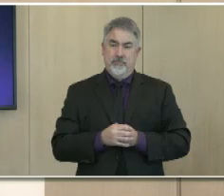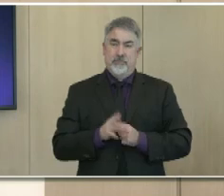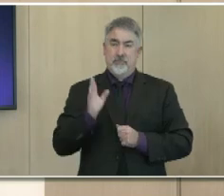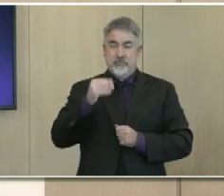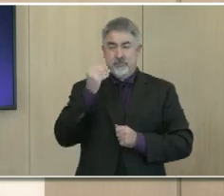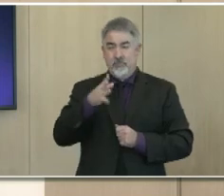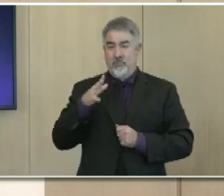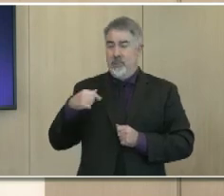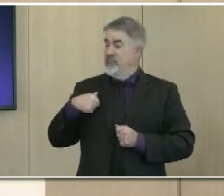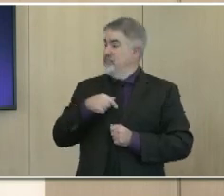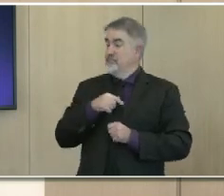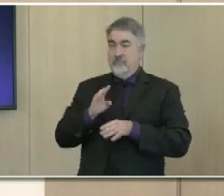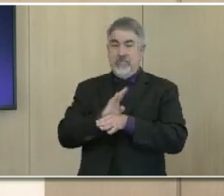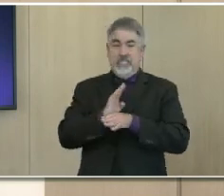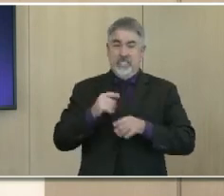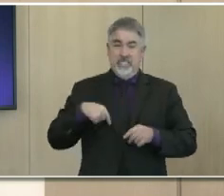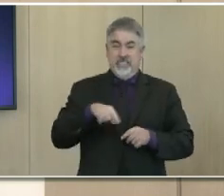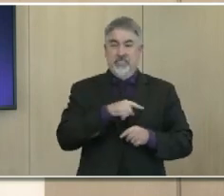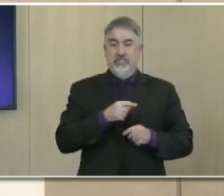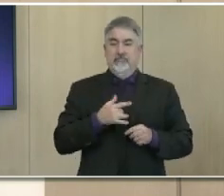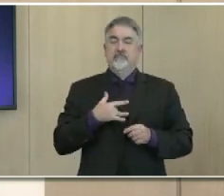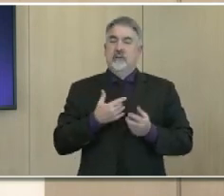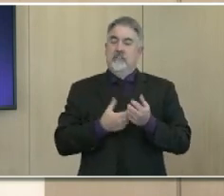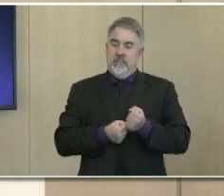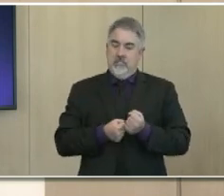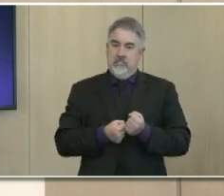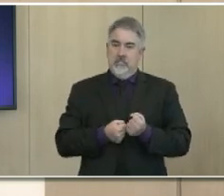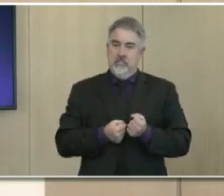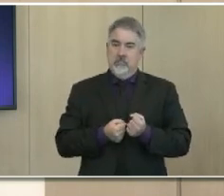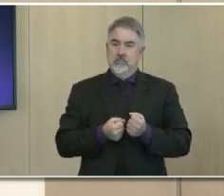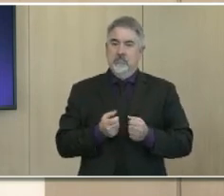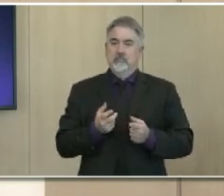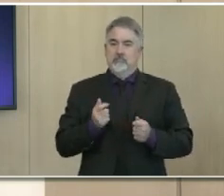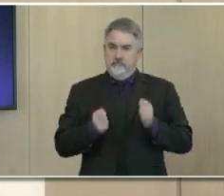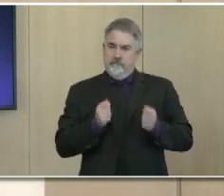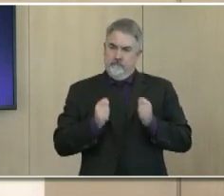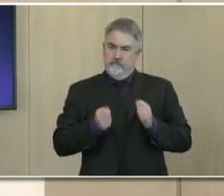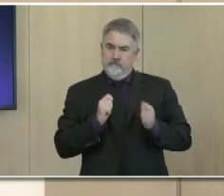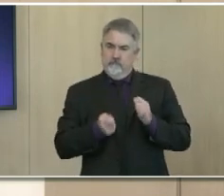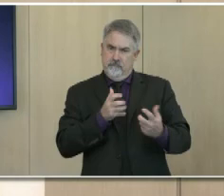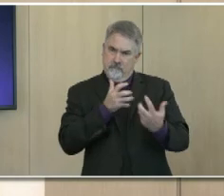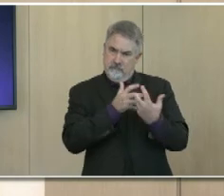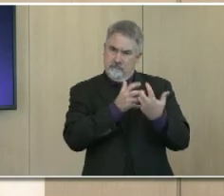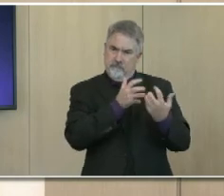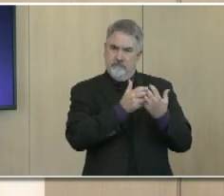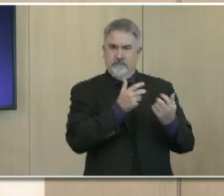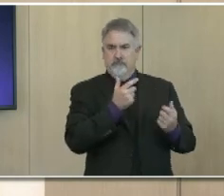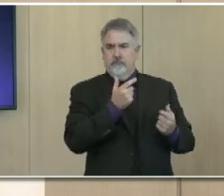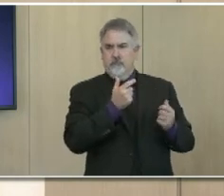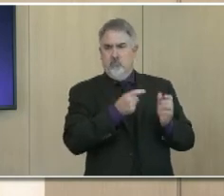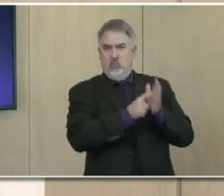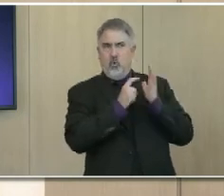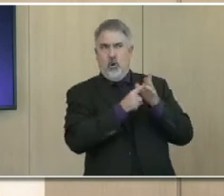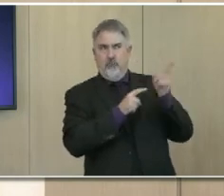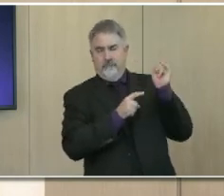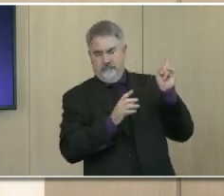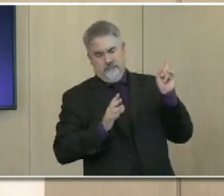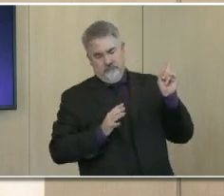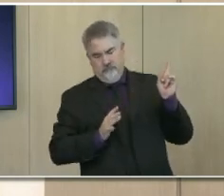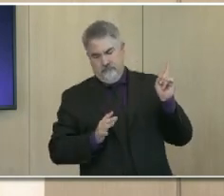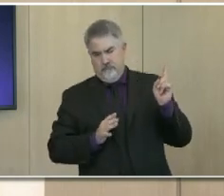going to heed our updated order and certainly adapt to the new realities. But it's also important for everyone to